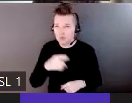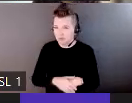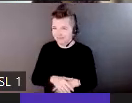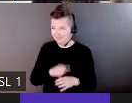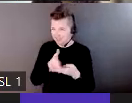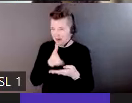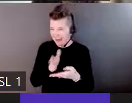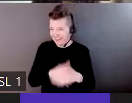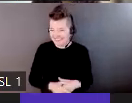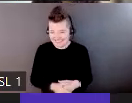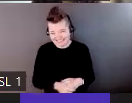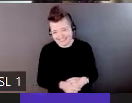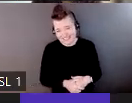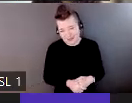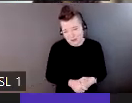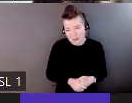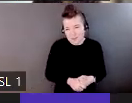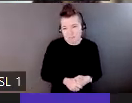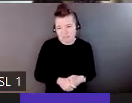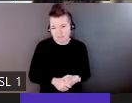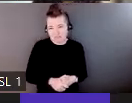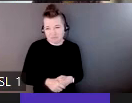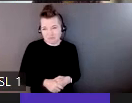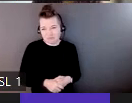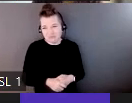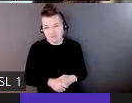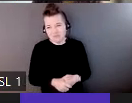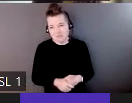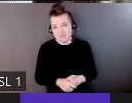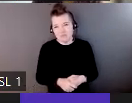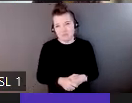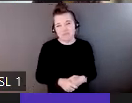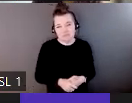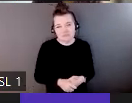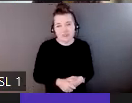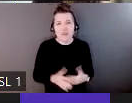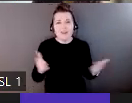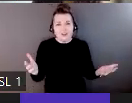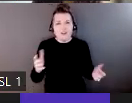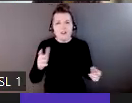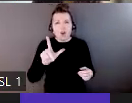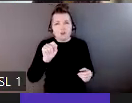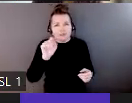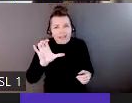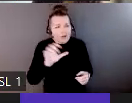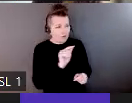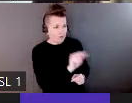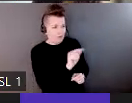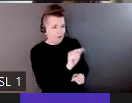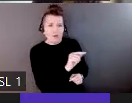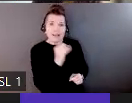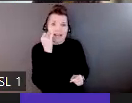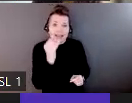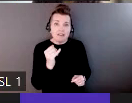And Mike, another question about what happens with investigations in long-term care when we're looking at assault